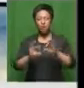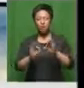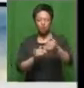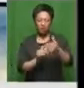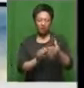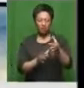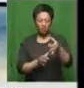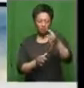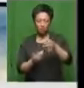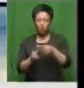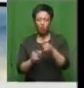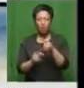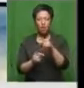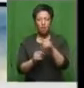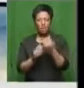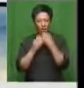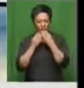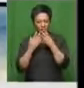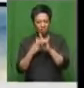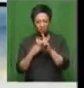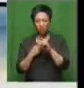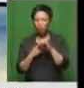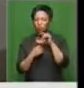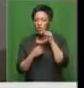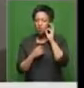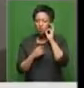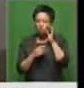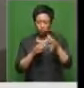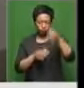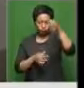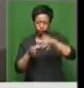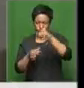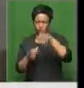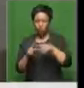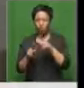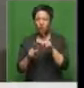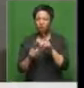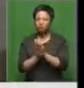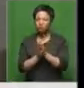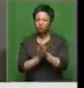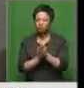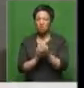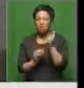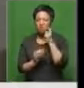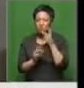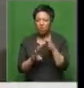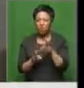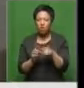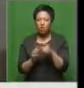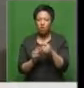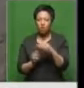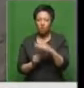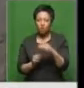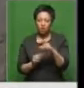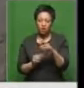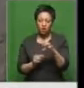through their zero-plastic sugarcane bottles, which decompose entirely. Nicholas De Beer and Kyle Crease manufacture the